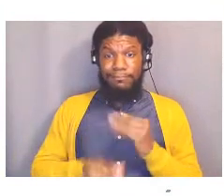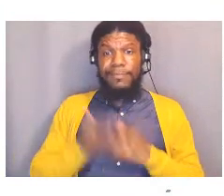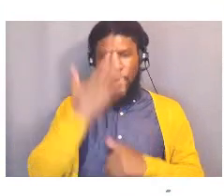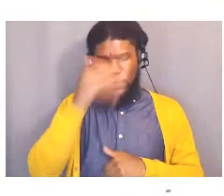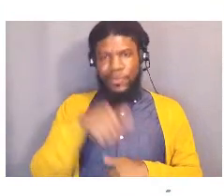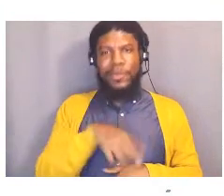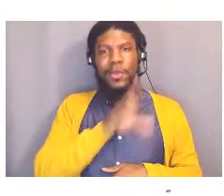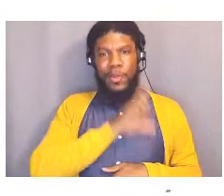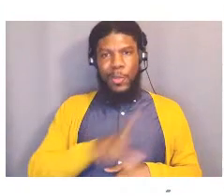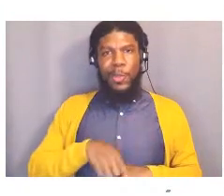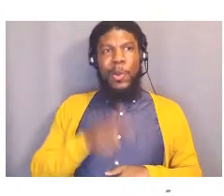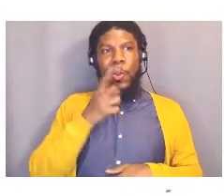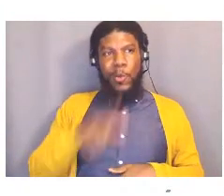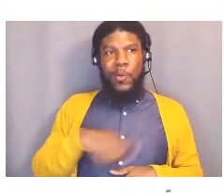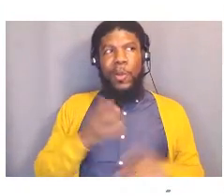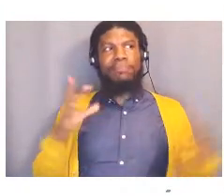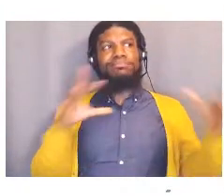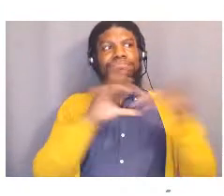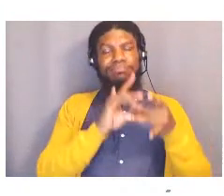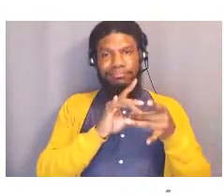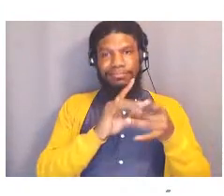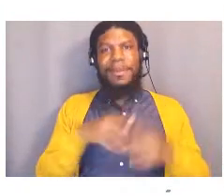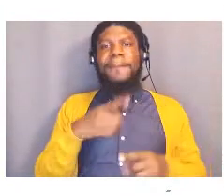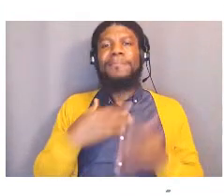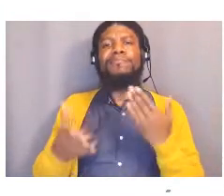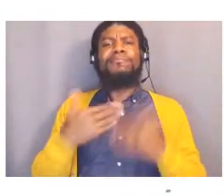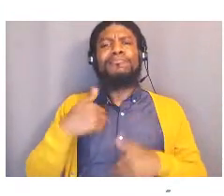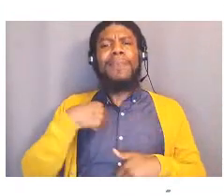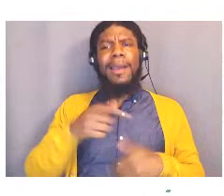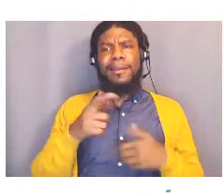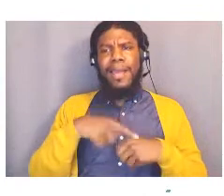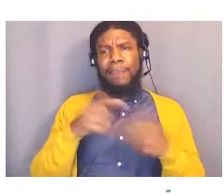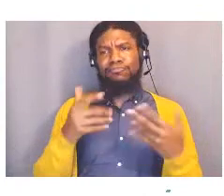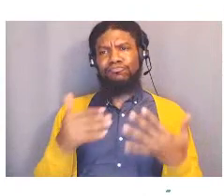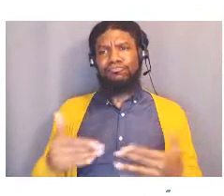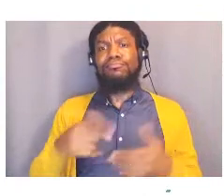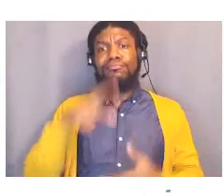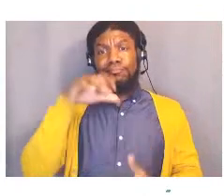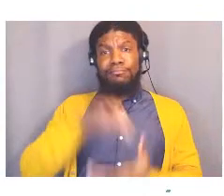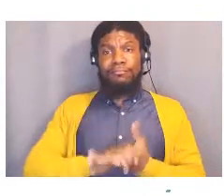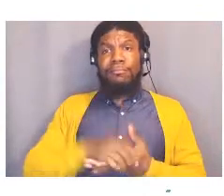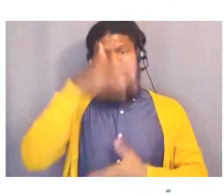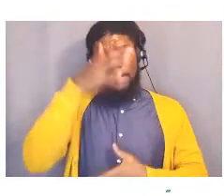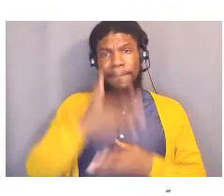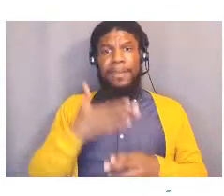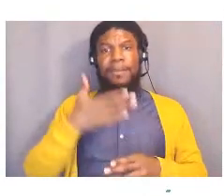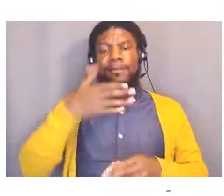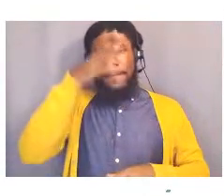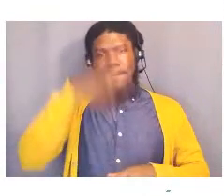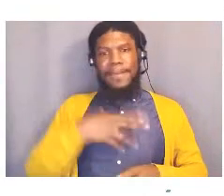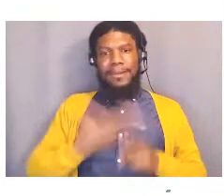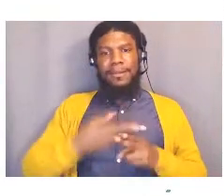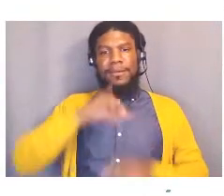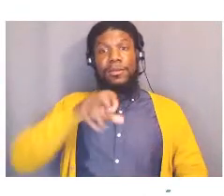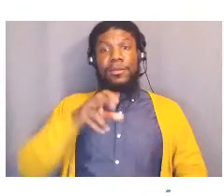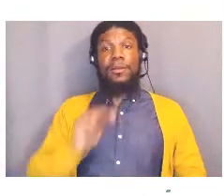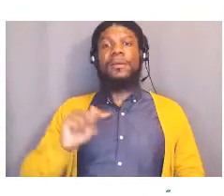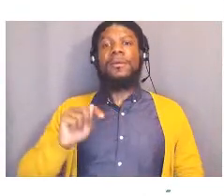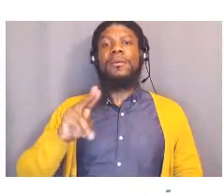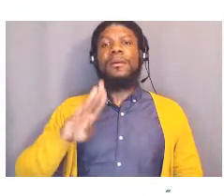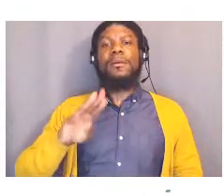even though we enslaved, we fall in love, and I married a man whose name was John Tubman. And when you get married, you can't have a child named like